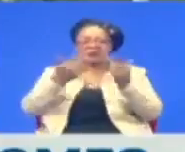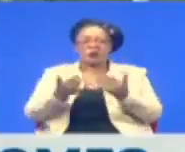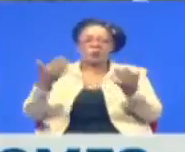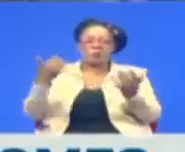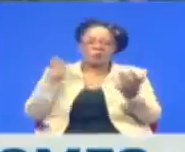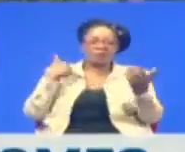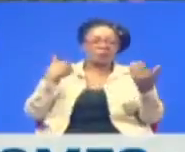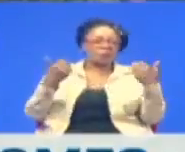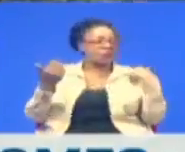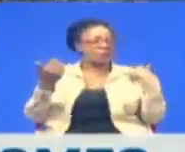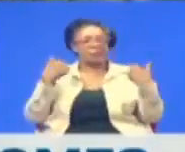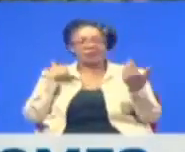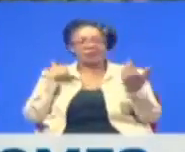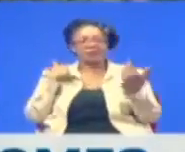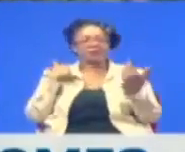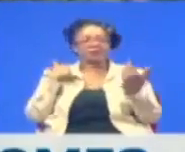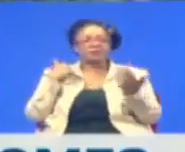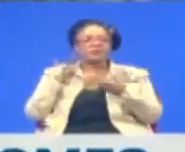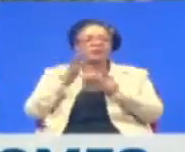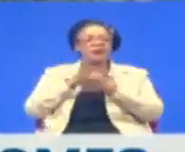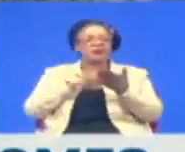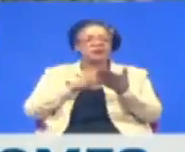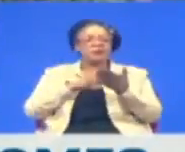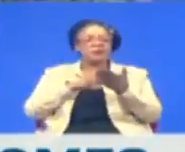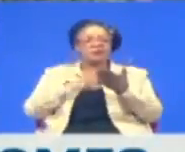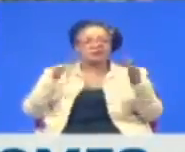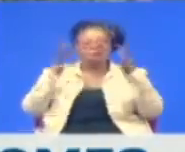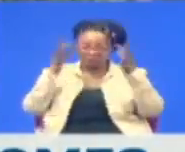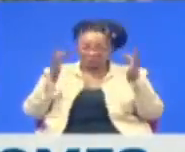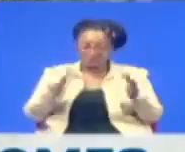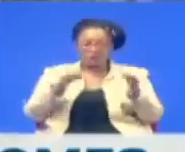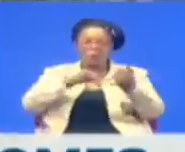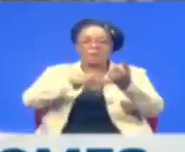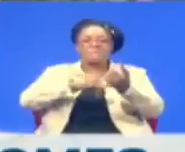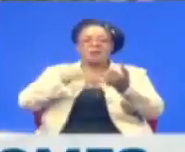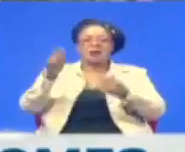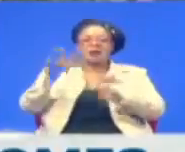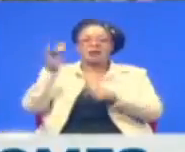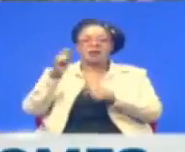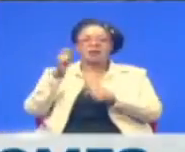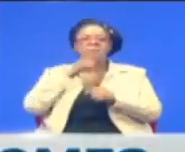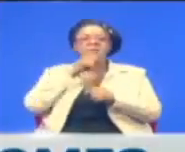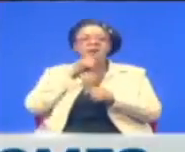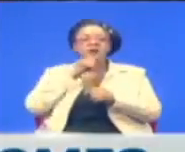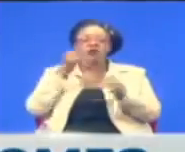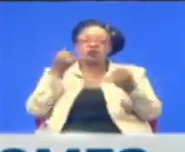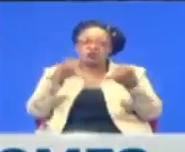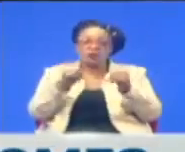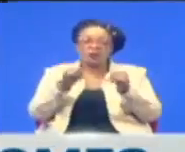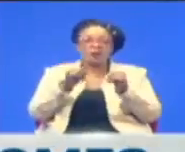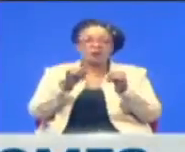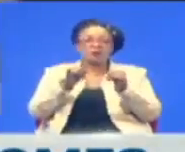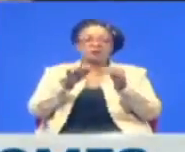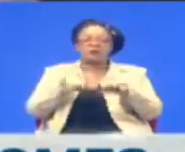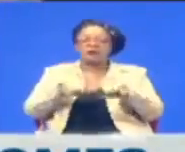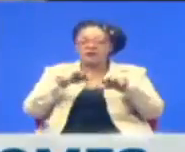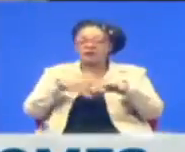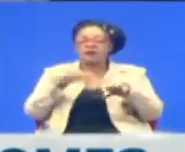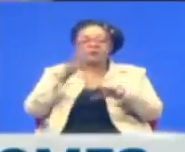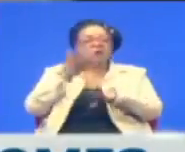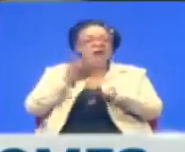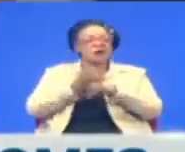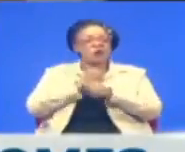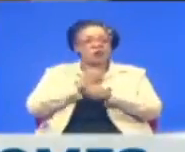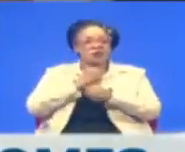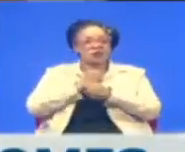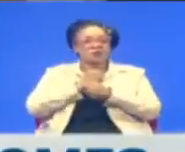na mtu. Some of them resort to getting married to Kenyan men in a bid to cushion themselves from hardship, as well as